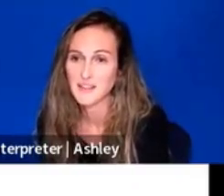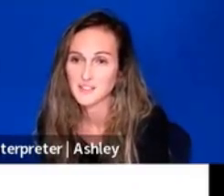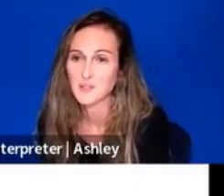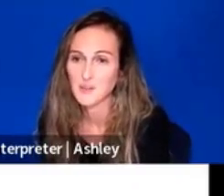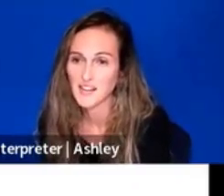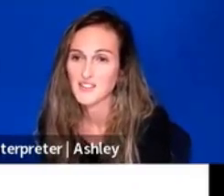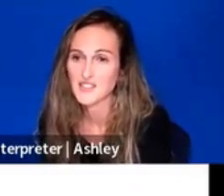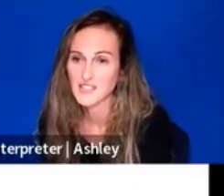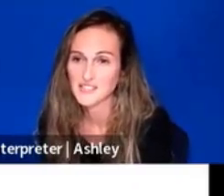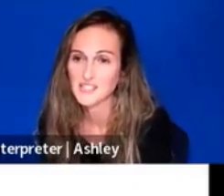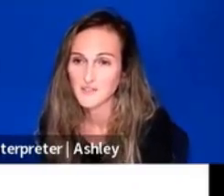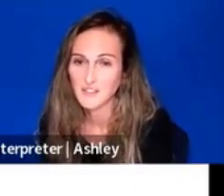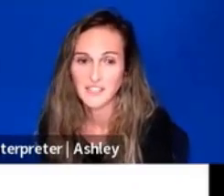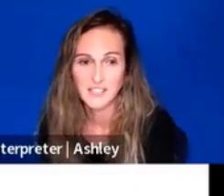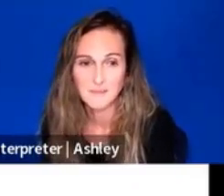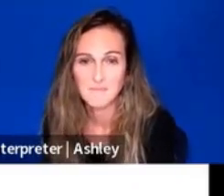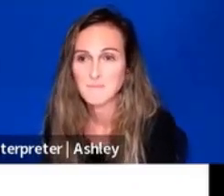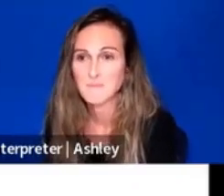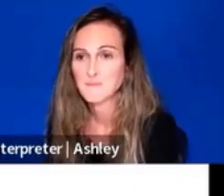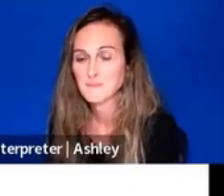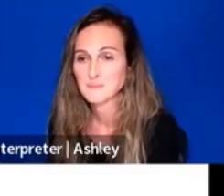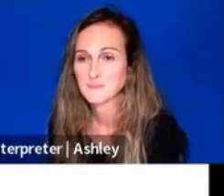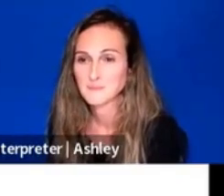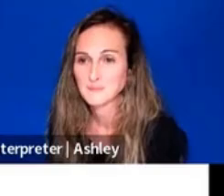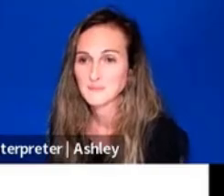that makes communication easy and friendly. And